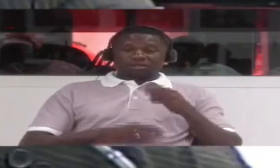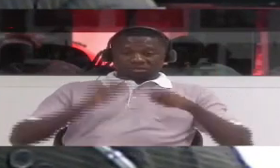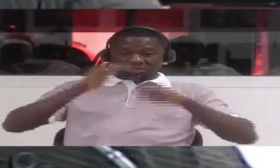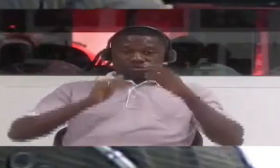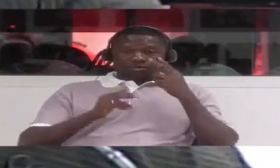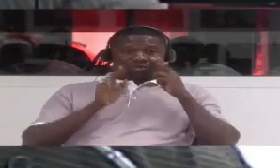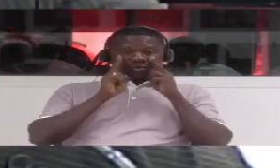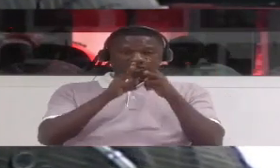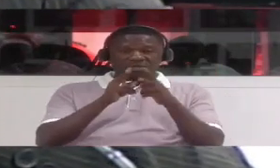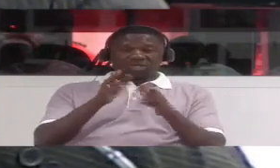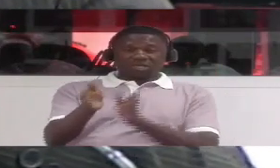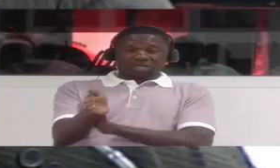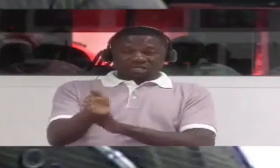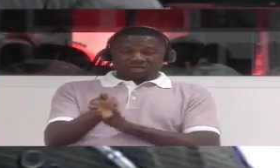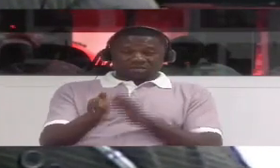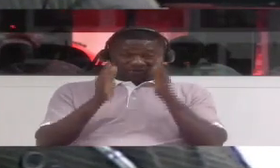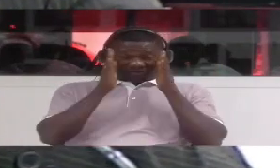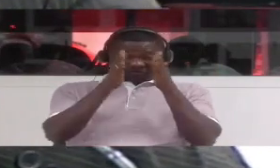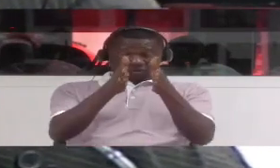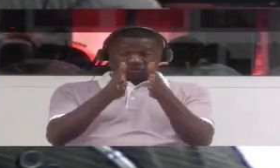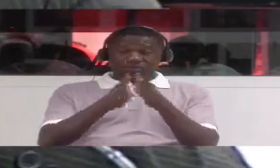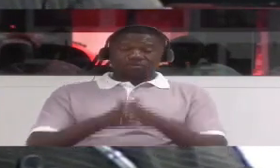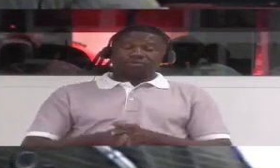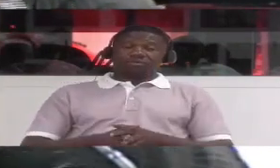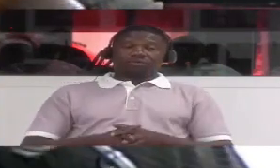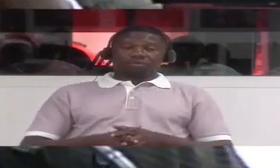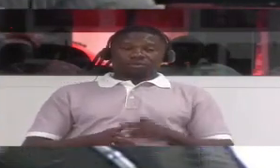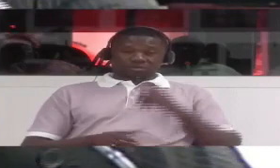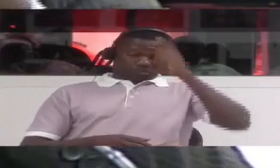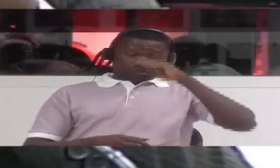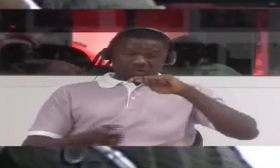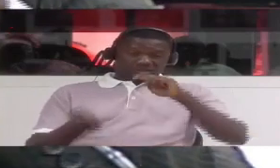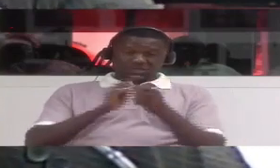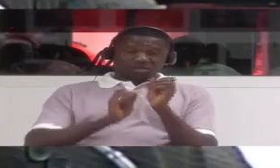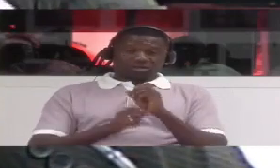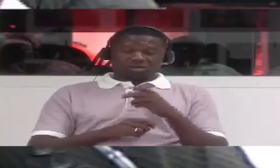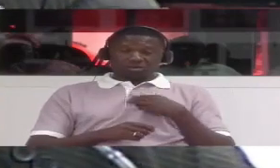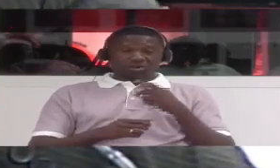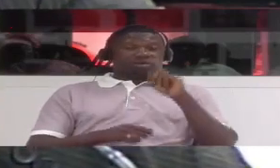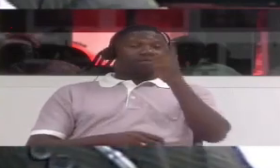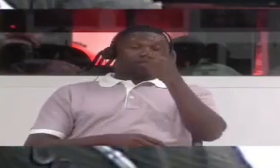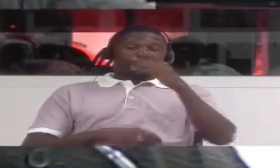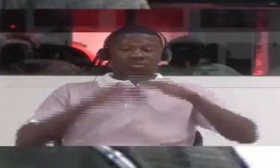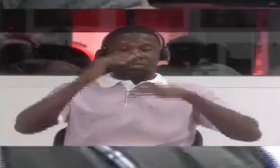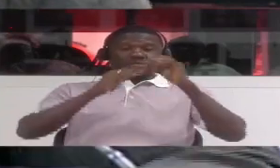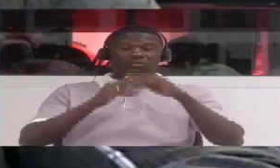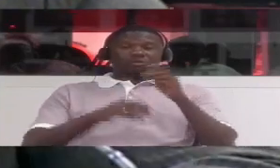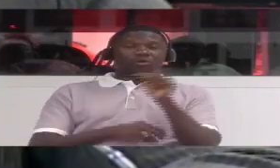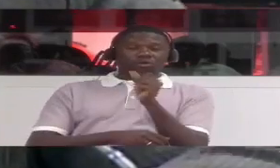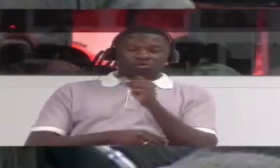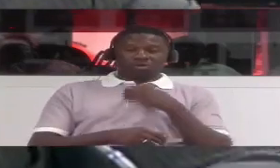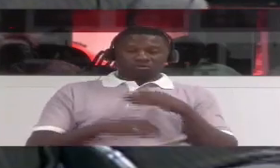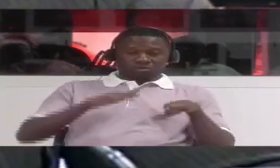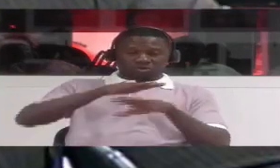you. The place has been changed, obviously, now, but that was the first building you see, somewhere on there, maybe the first floor, so that's